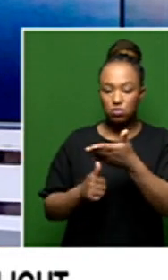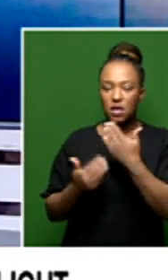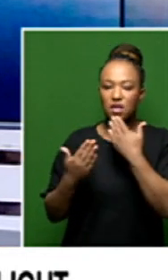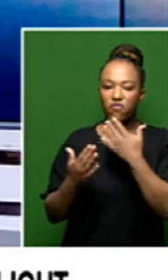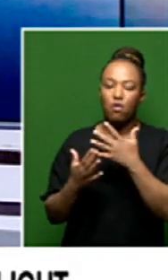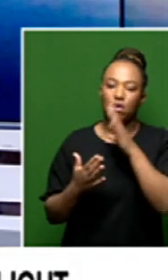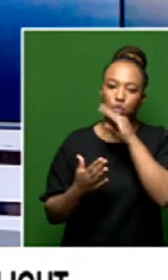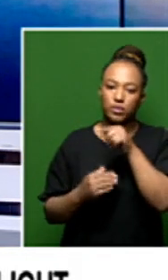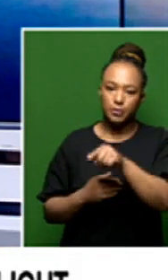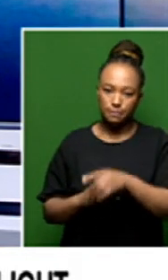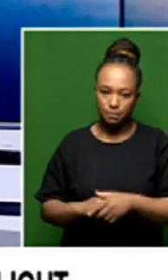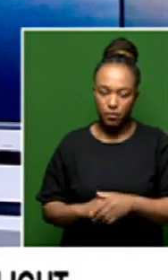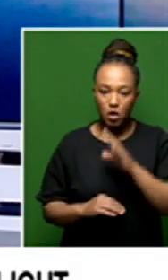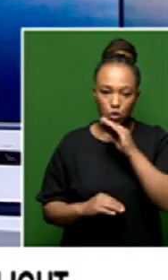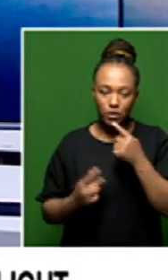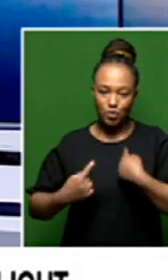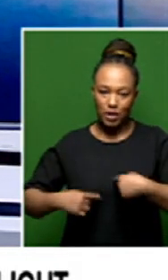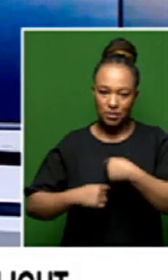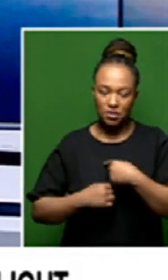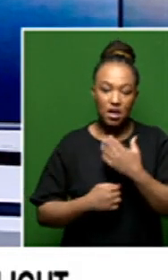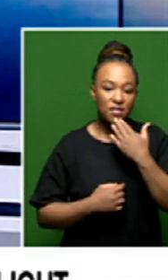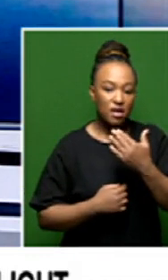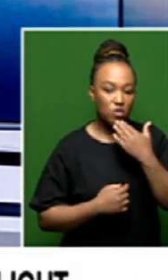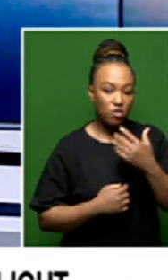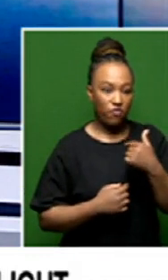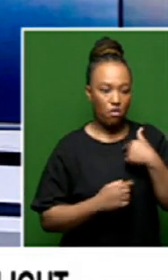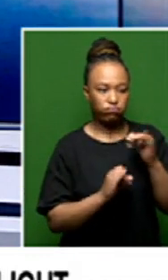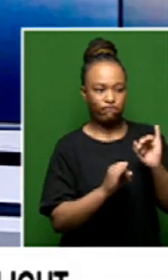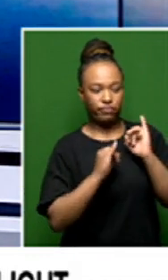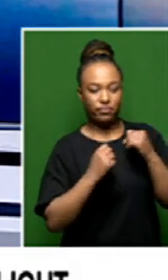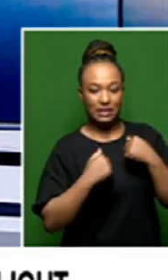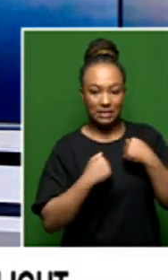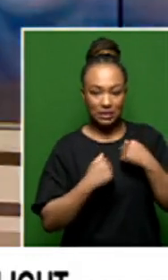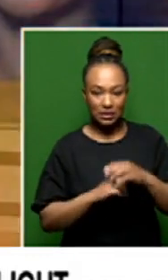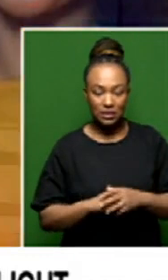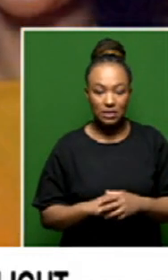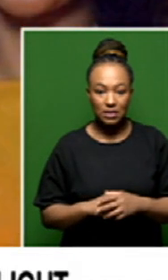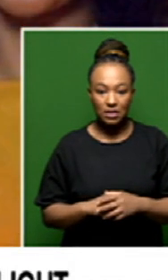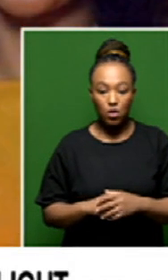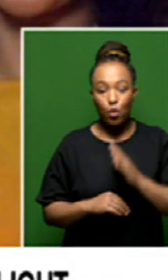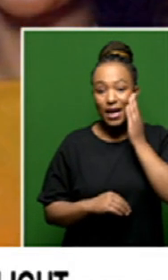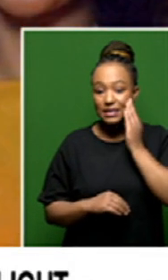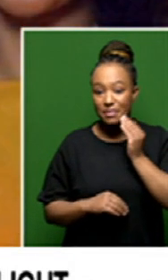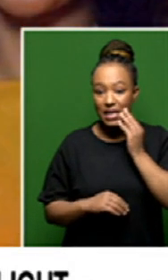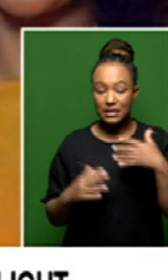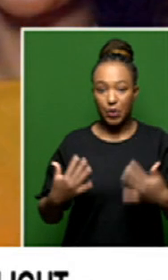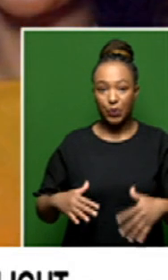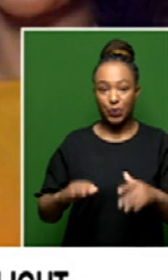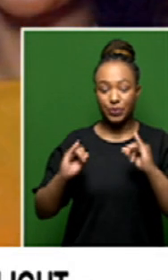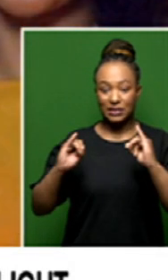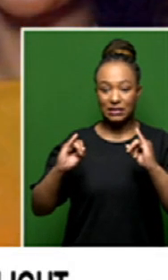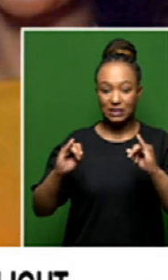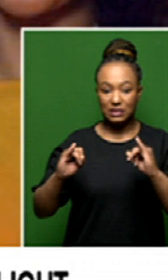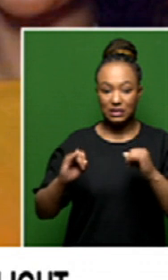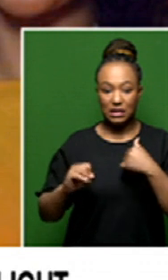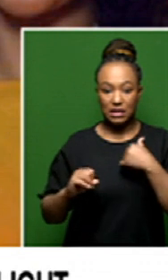us. Thank you so much for having me, Leanne. Yes, it's been quite an experience. Definitely not